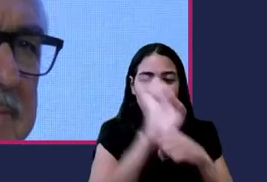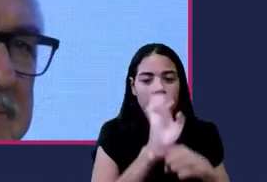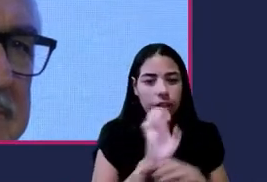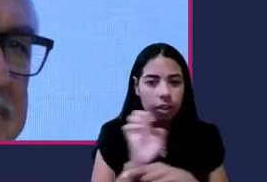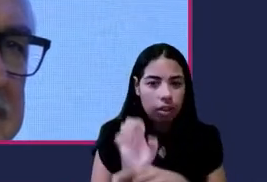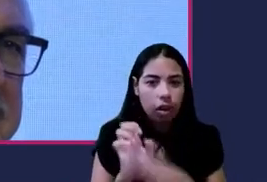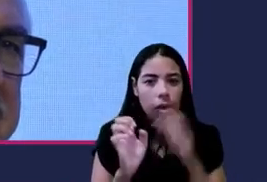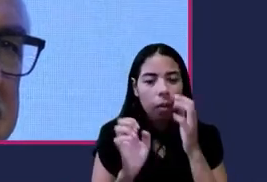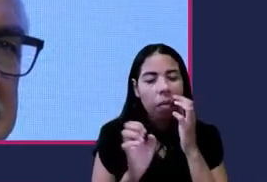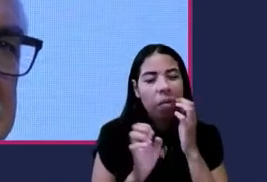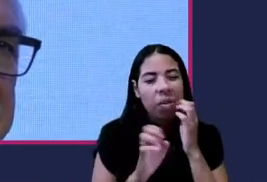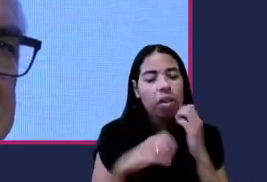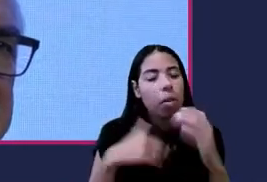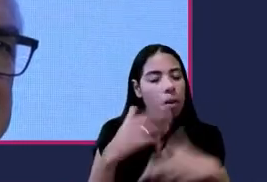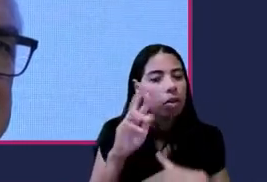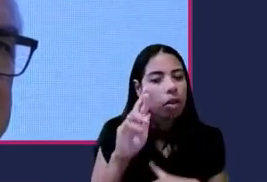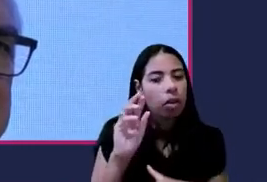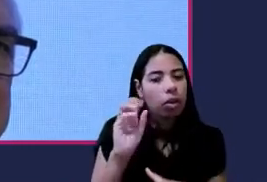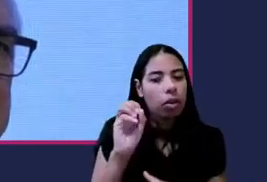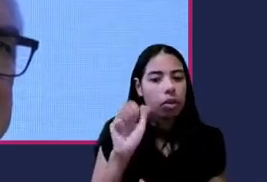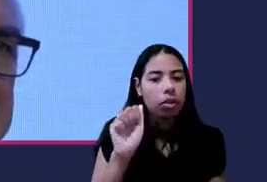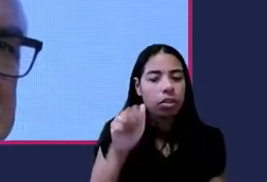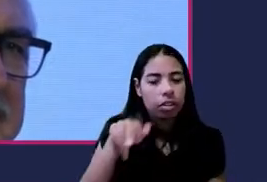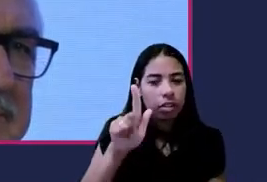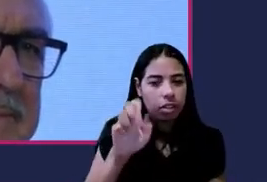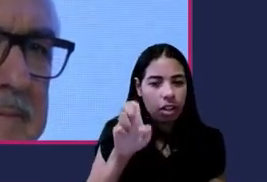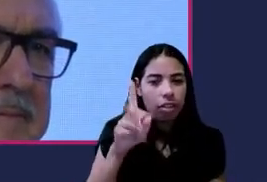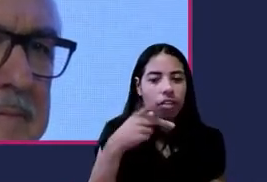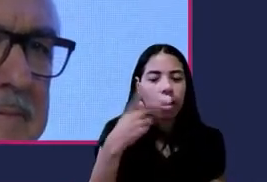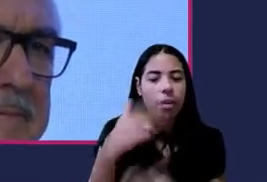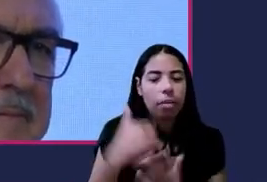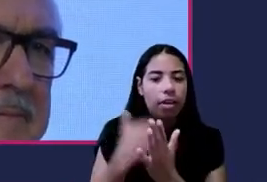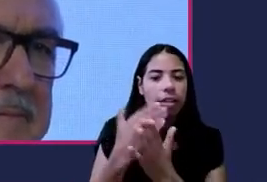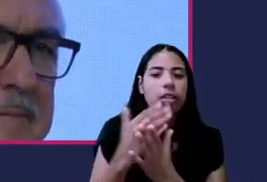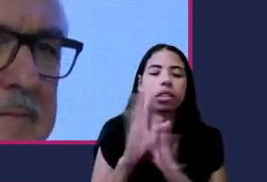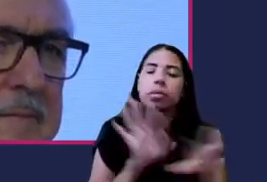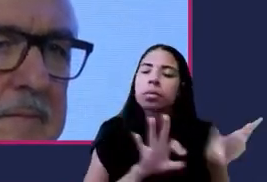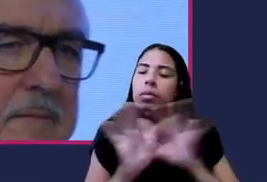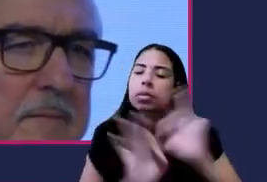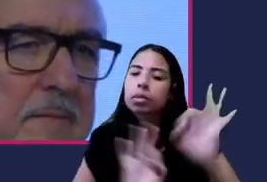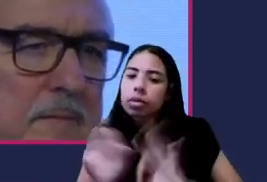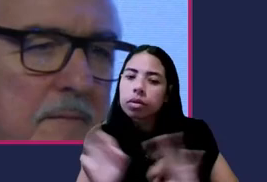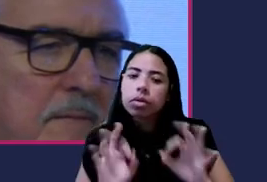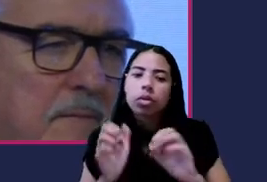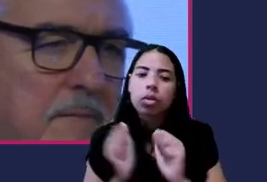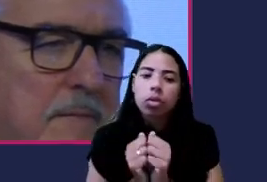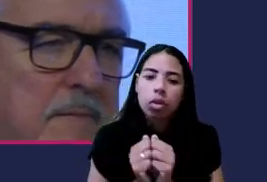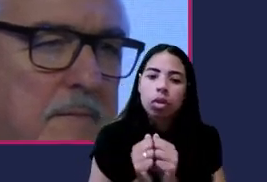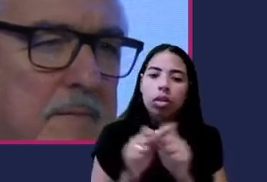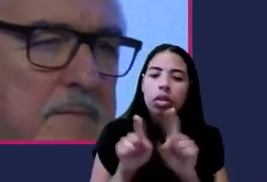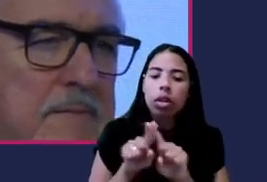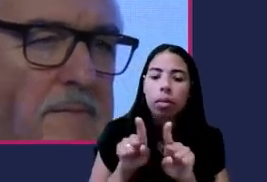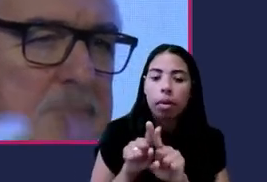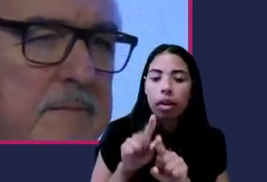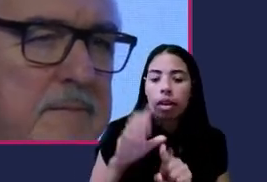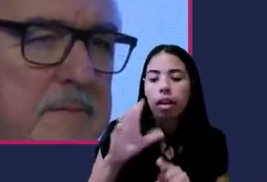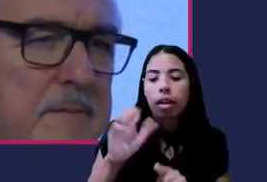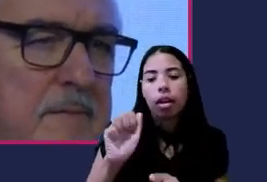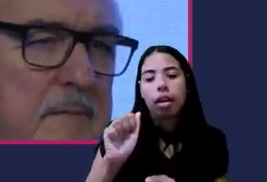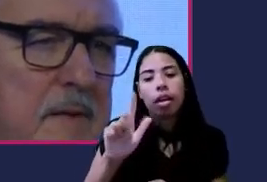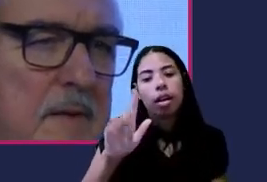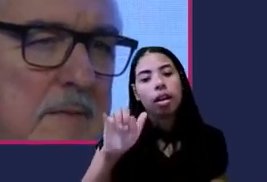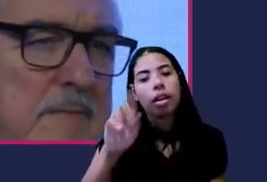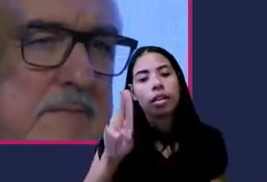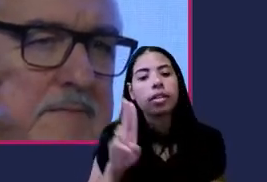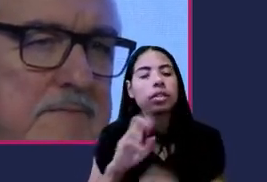visiting states now, right, Rosângela? Rosângela is going to talk a bit more, but she was planning that with myself